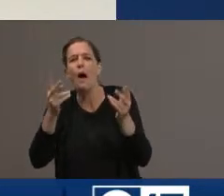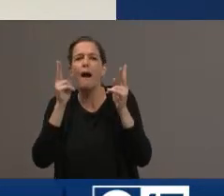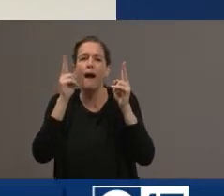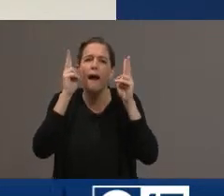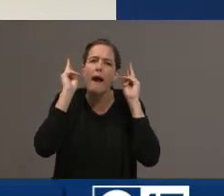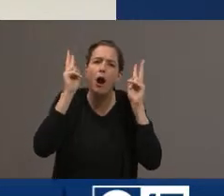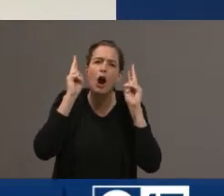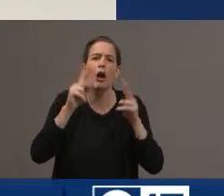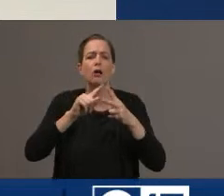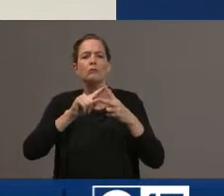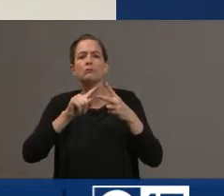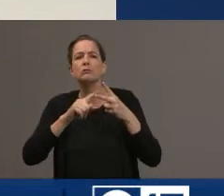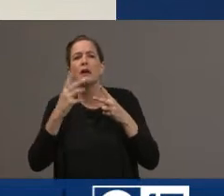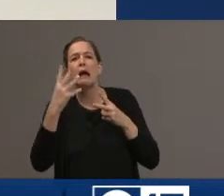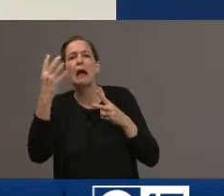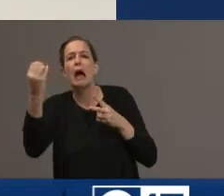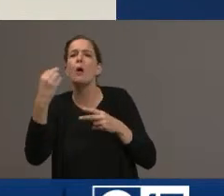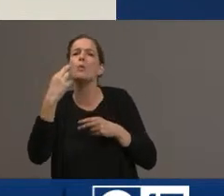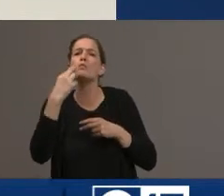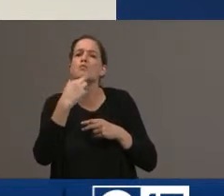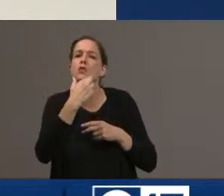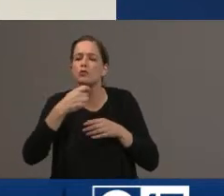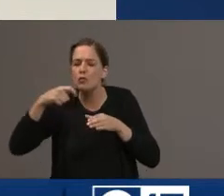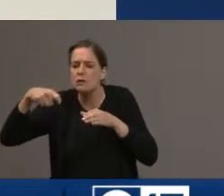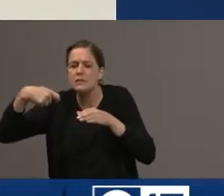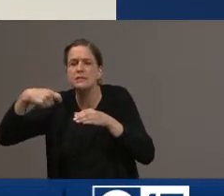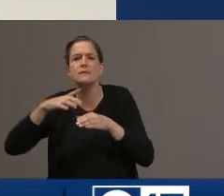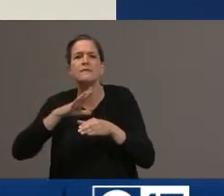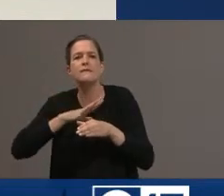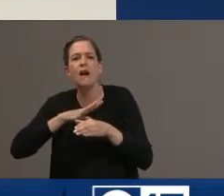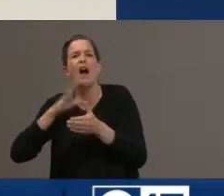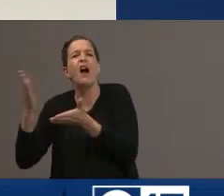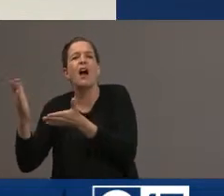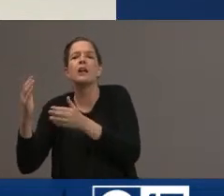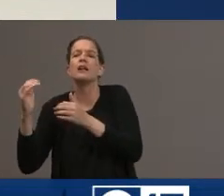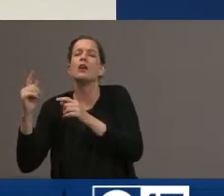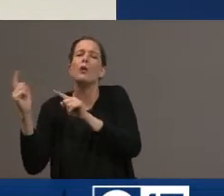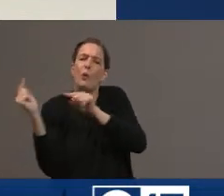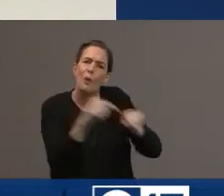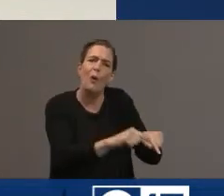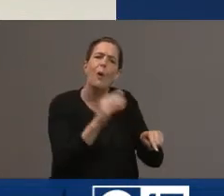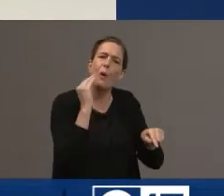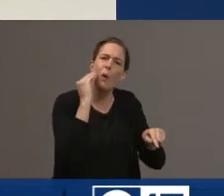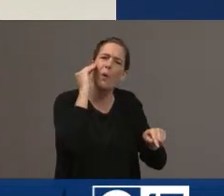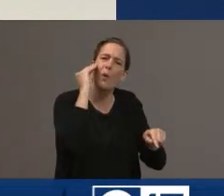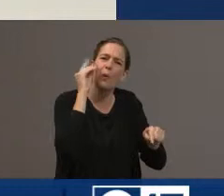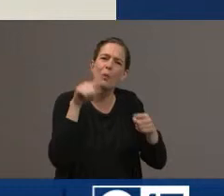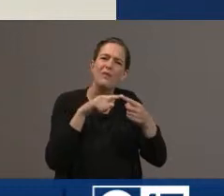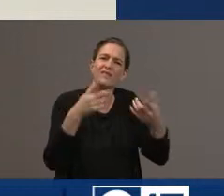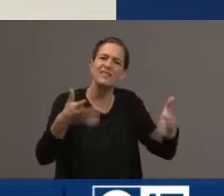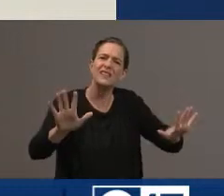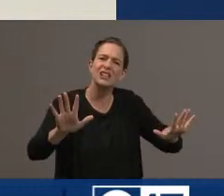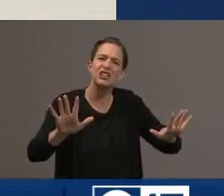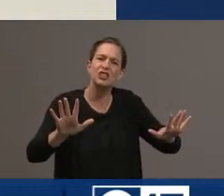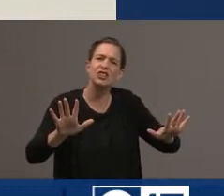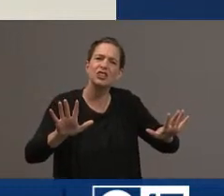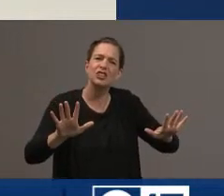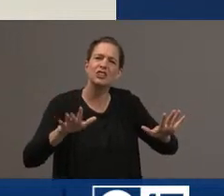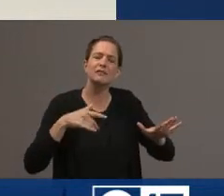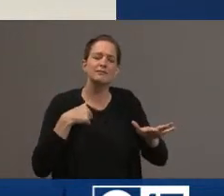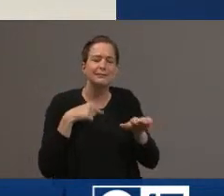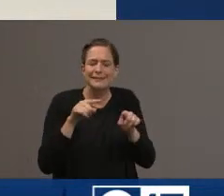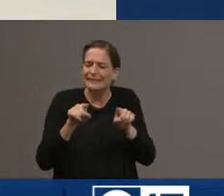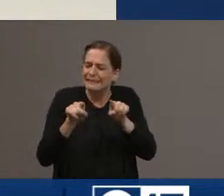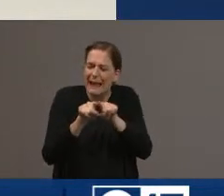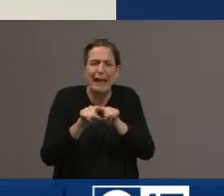something to eat, and go home. I want to give that same message right now. If you